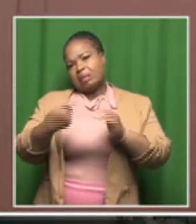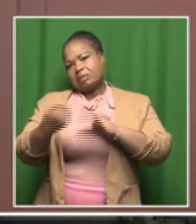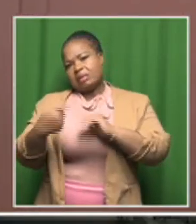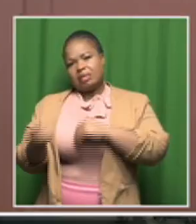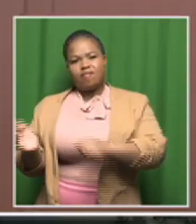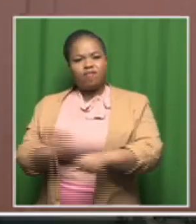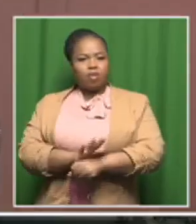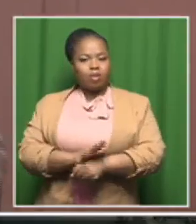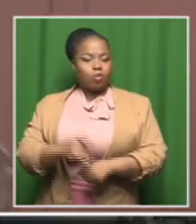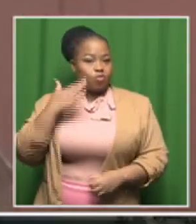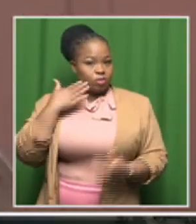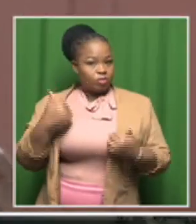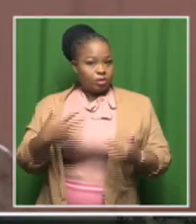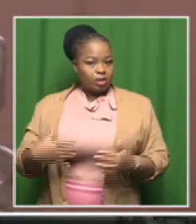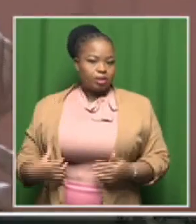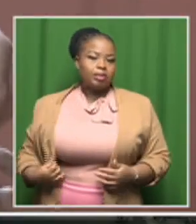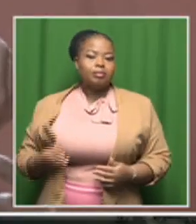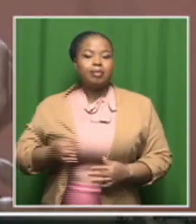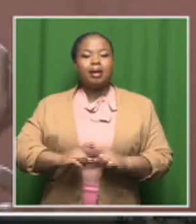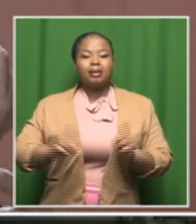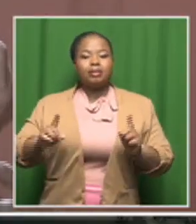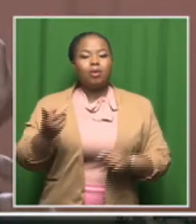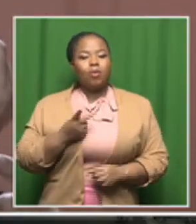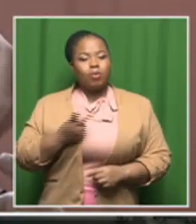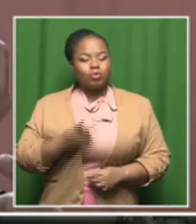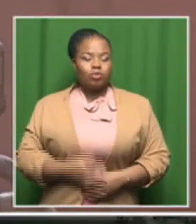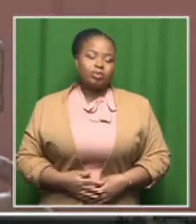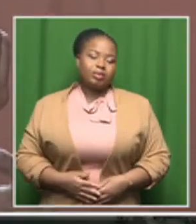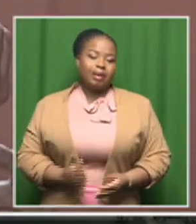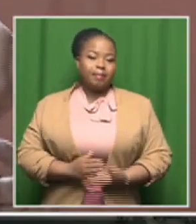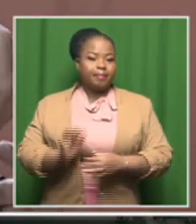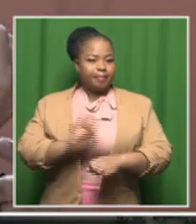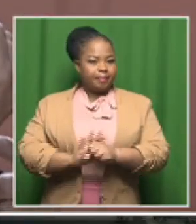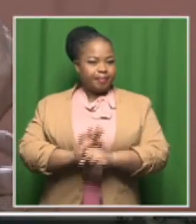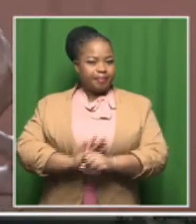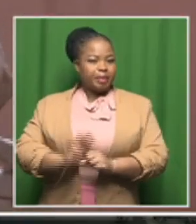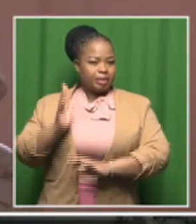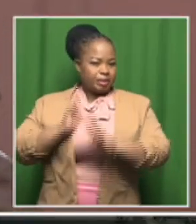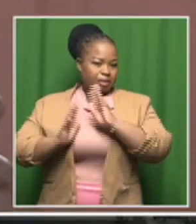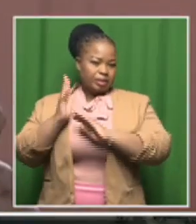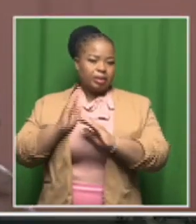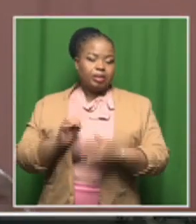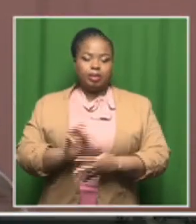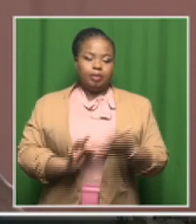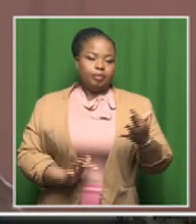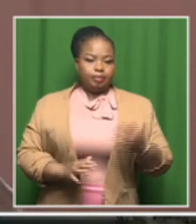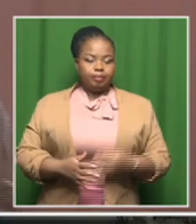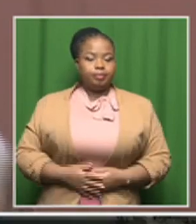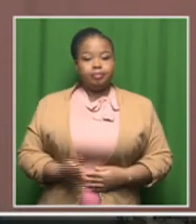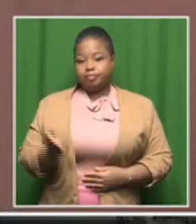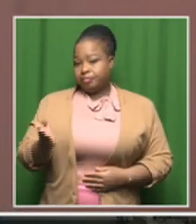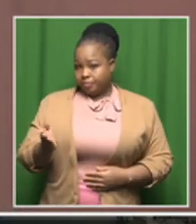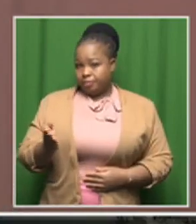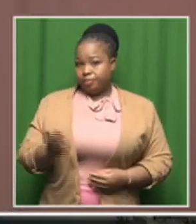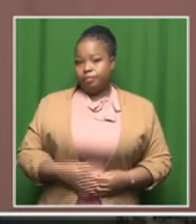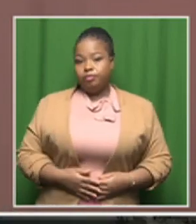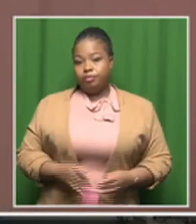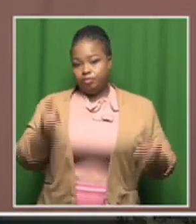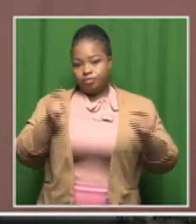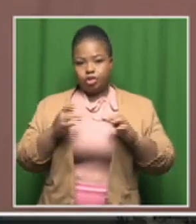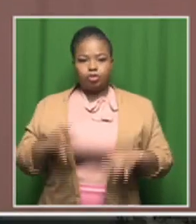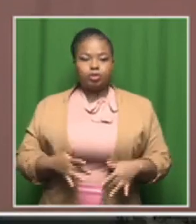just in the beginning. But besides that, there's backstage history. There's stories of you actually